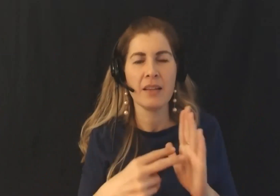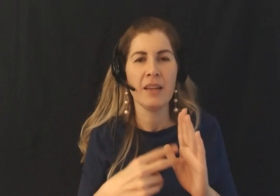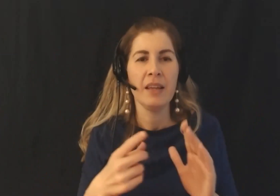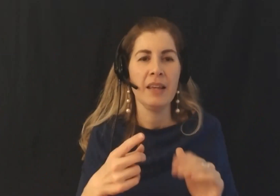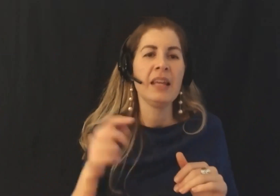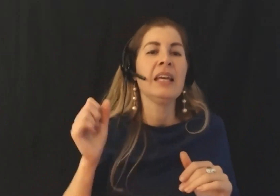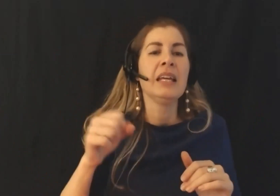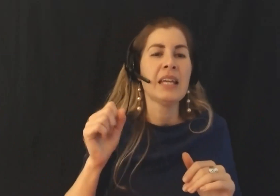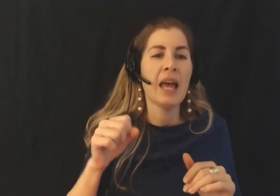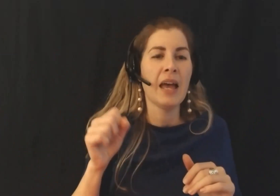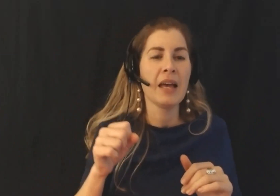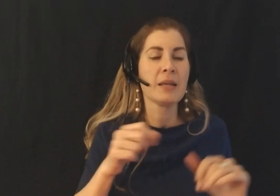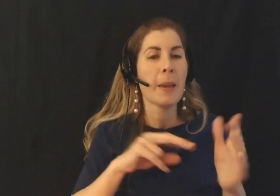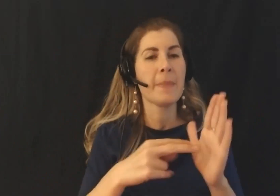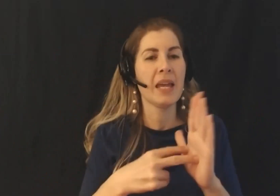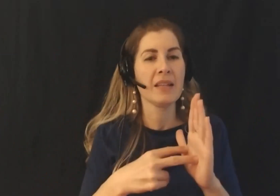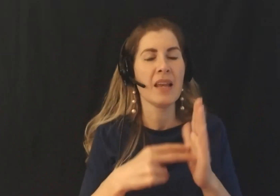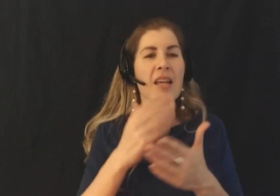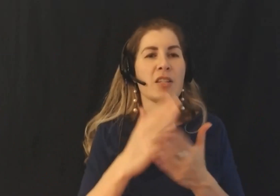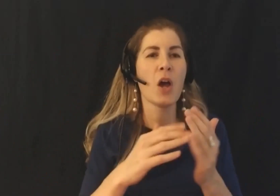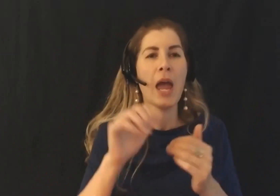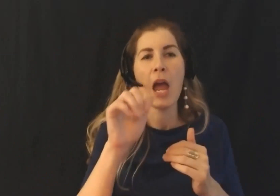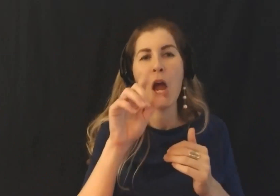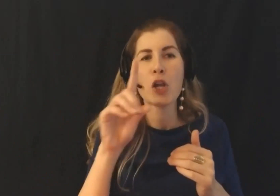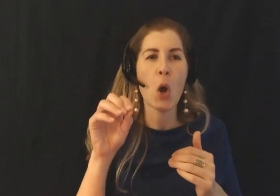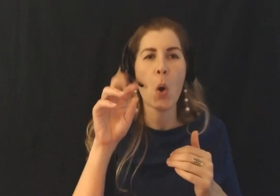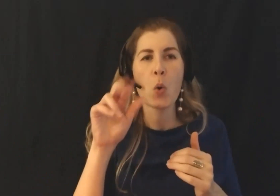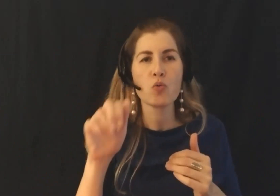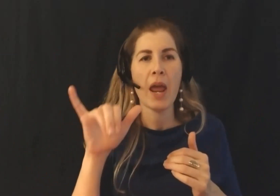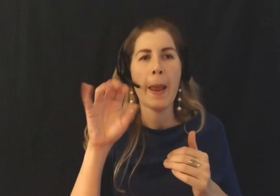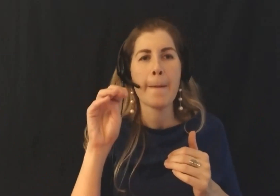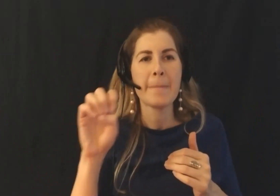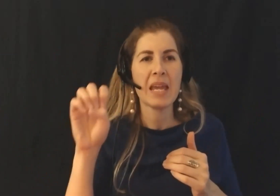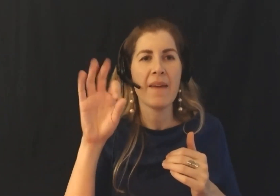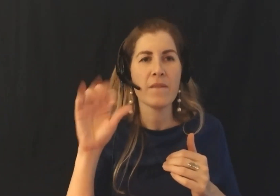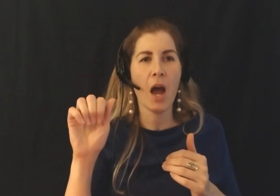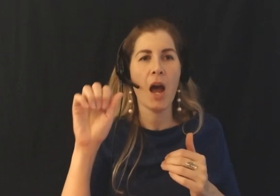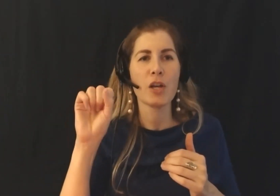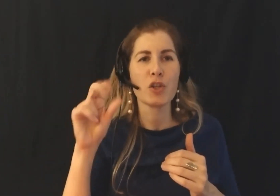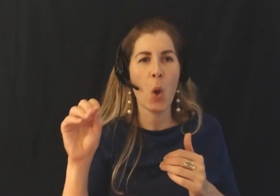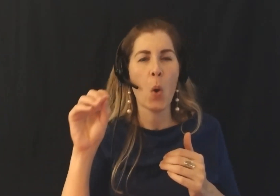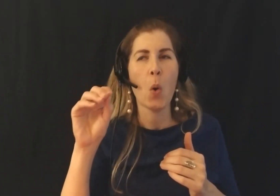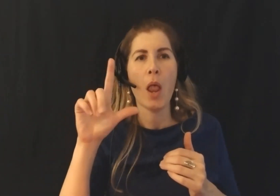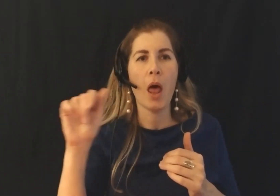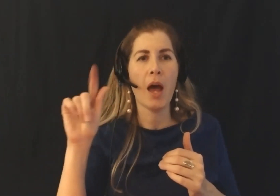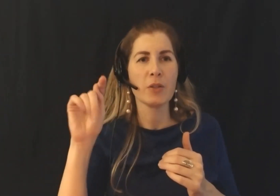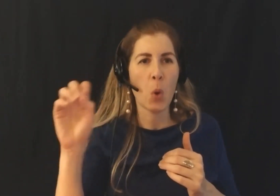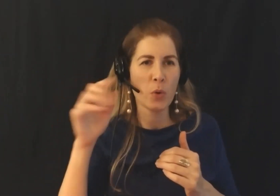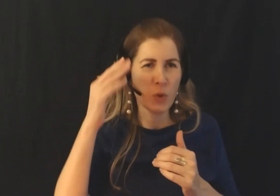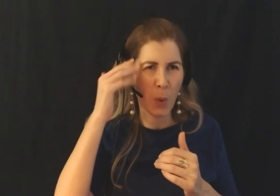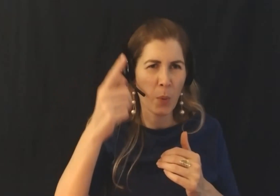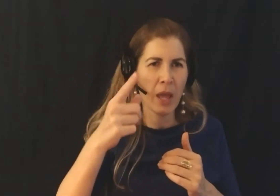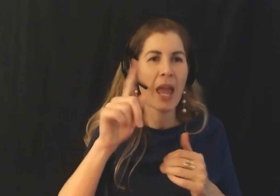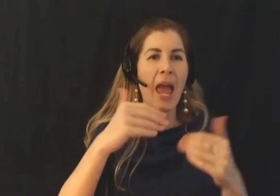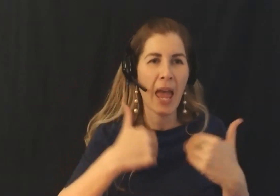it's essentially just going through those, the do, re, mi, fa, sol, la, ti, do, and they each have a hand symbol, right? And so as a